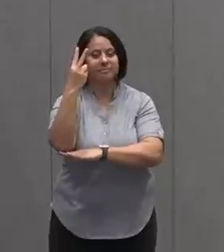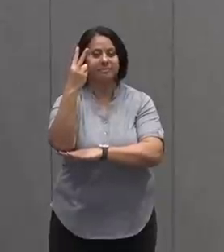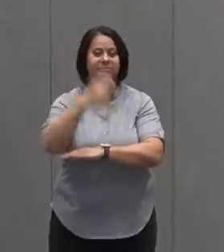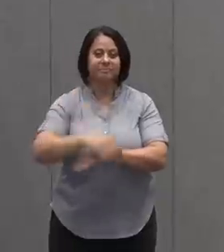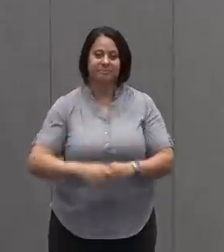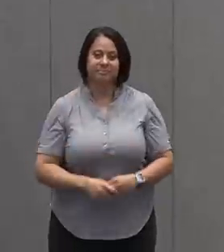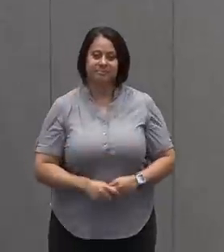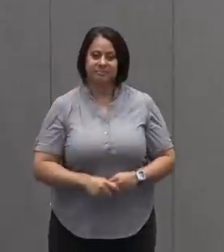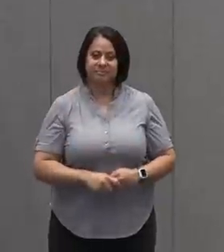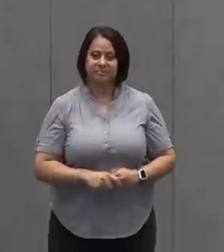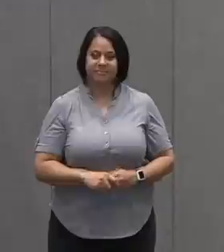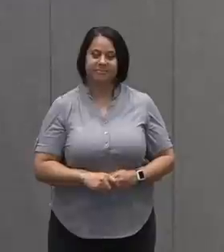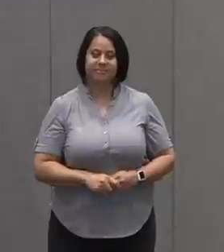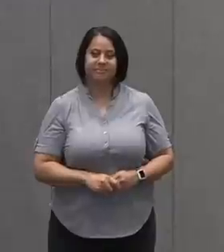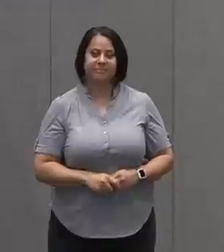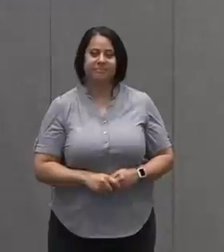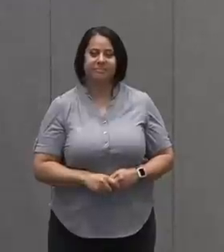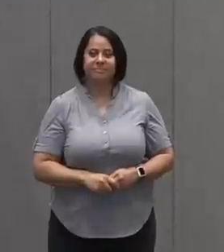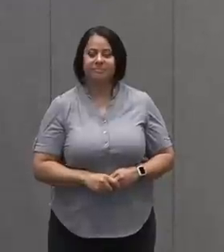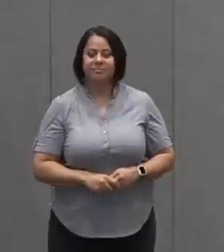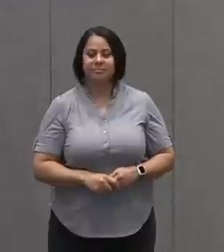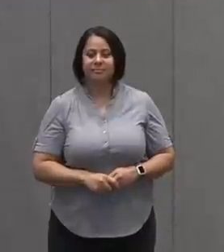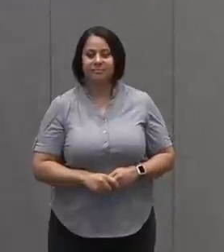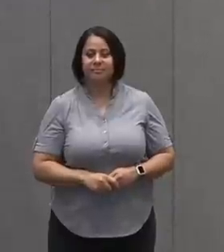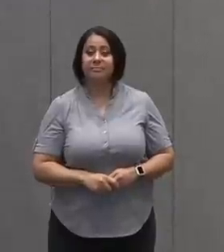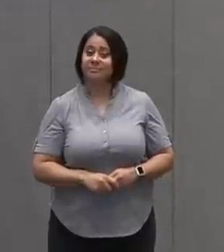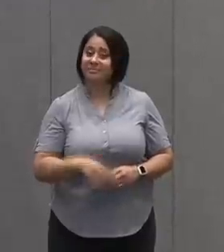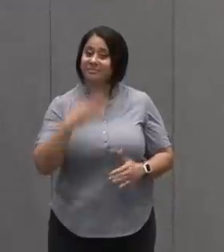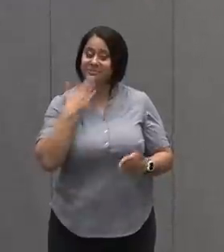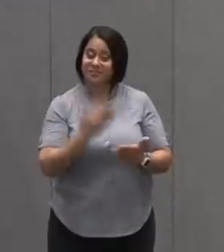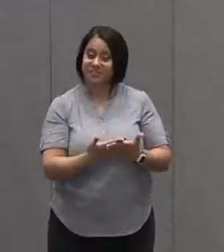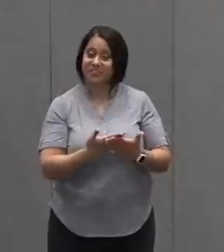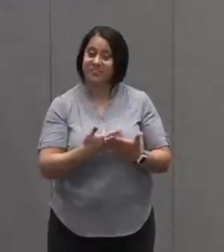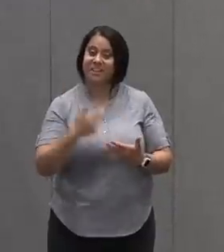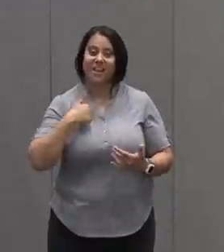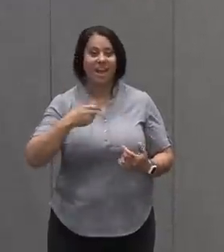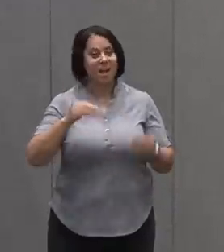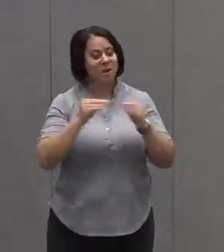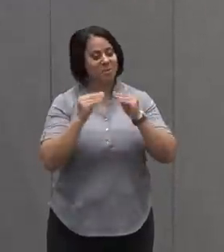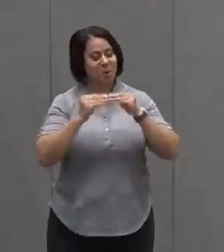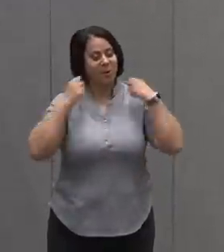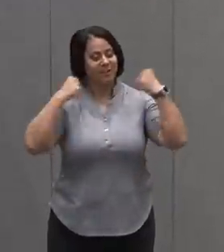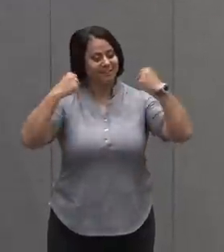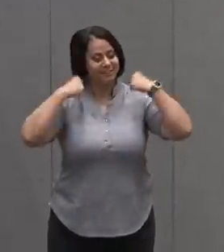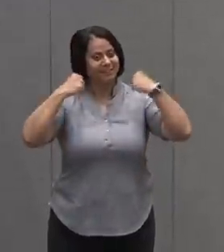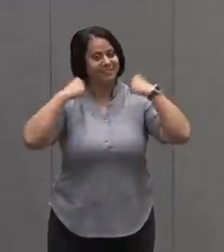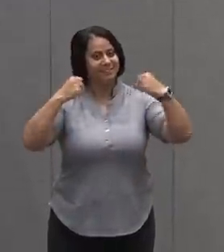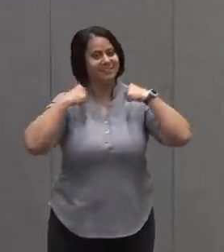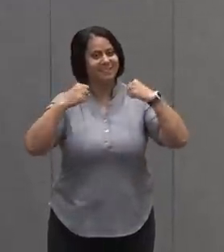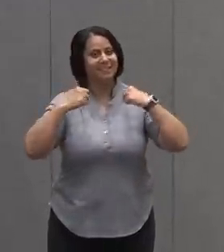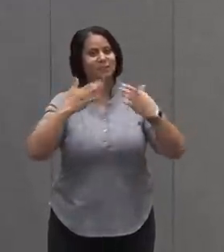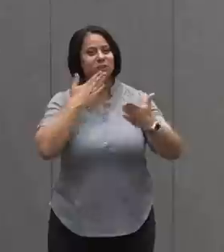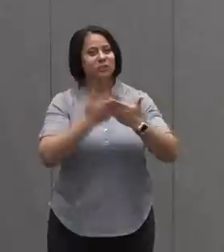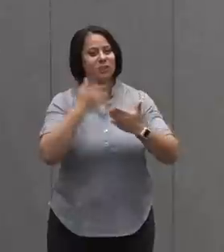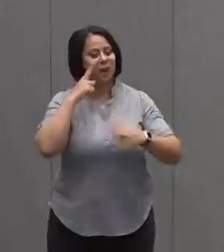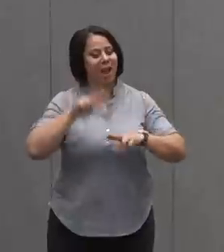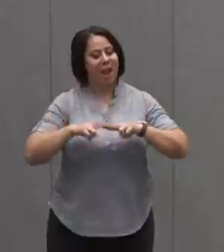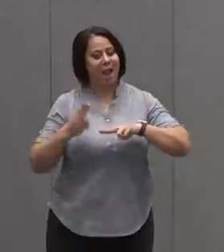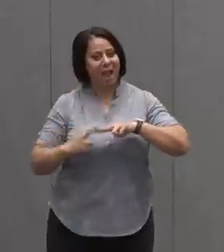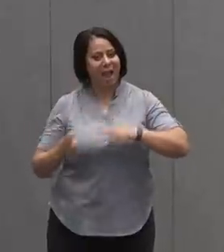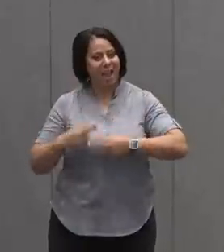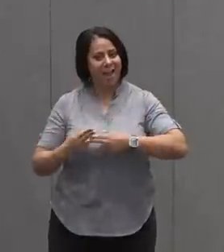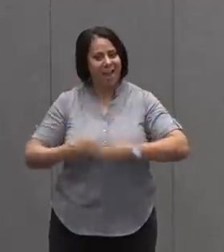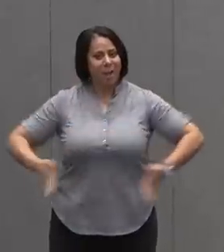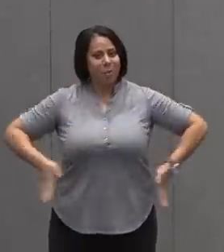You got it. All right. That was very good. I think I'm getting some exercise and trimming down while we're doing this as